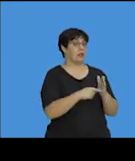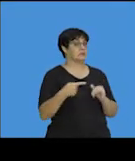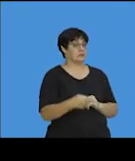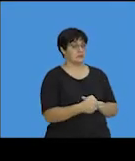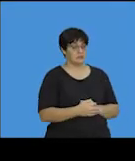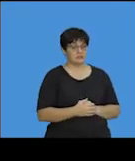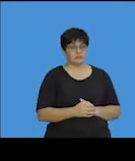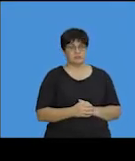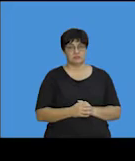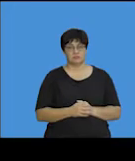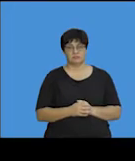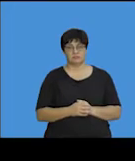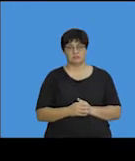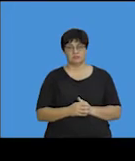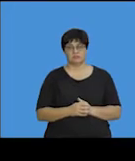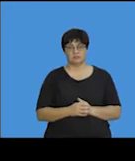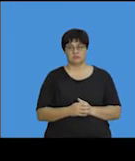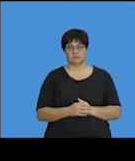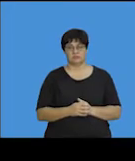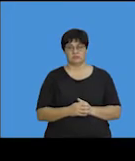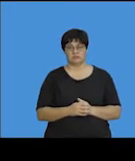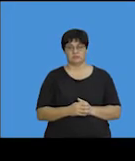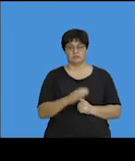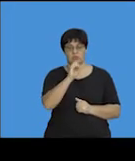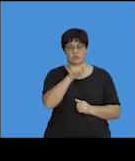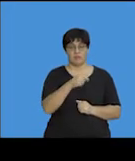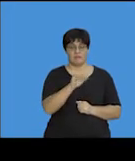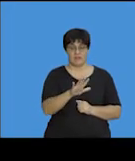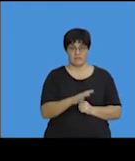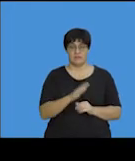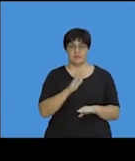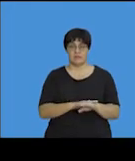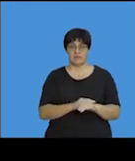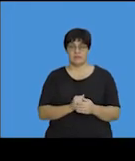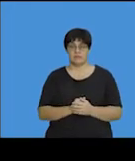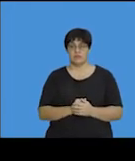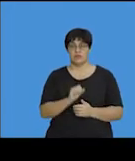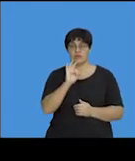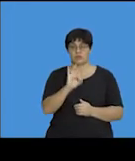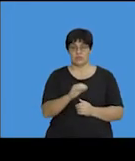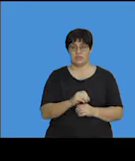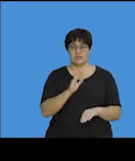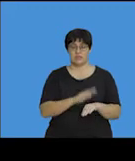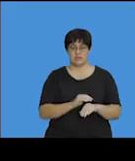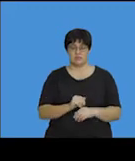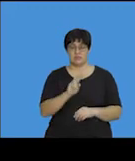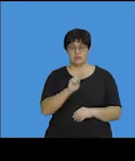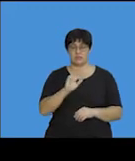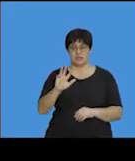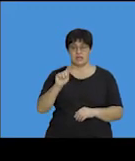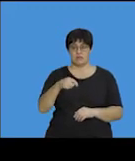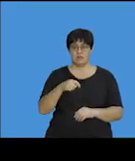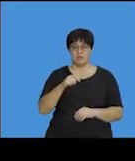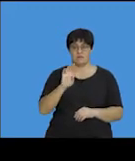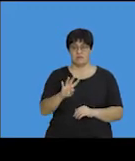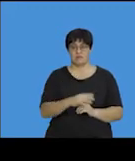We are most definitely putting this in the calculator. All right, so we have 0.5 times